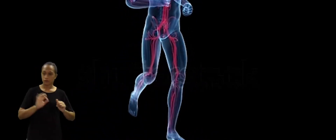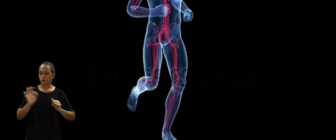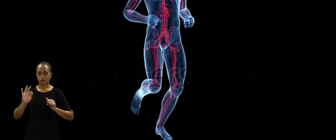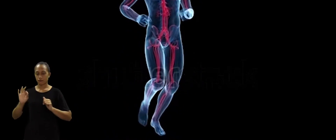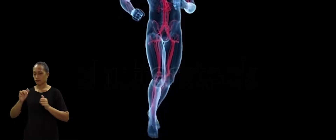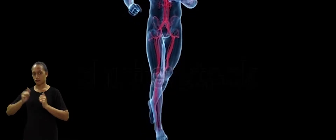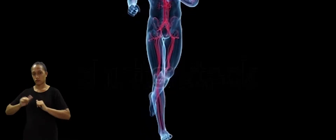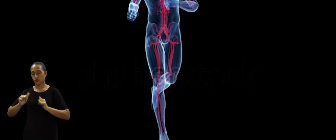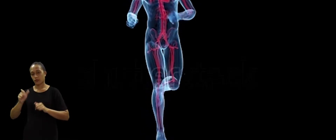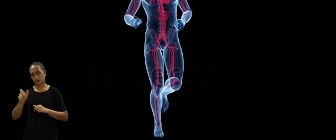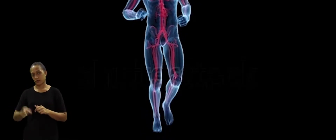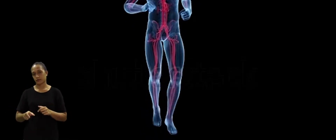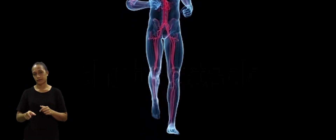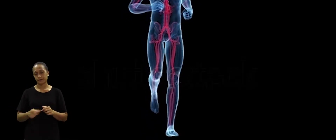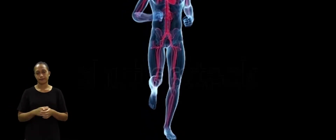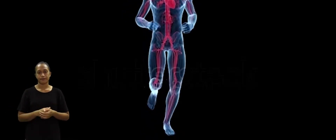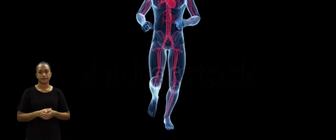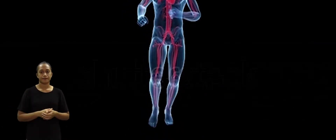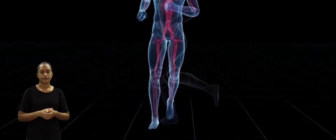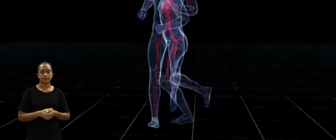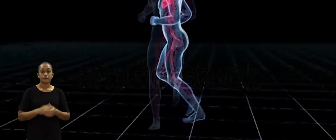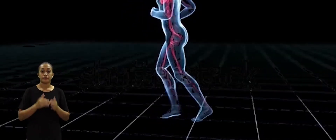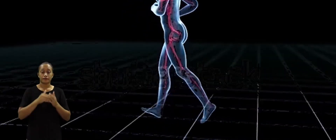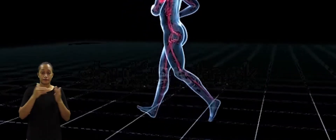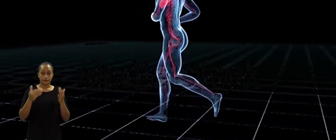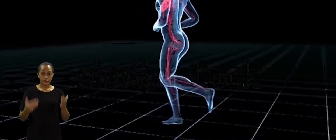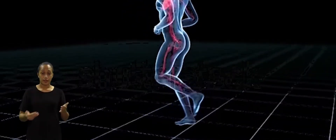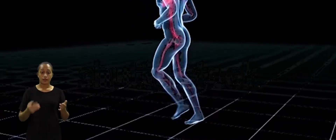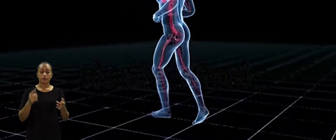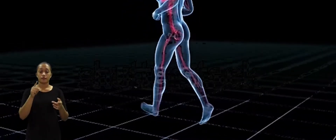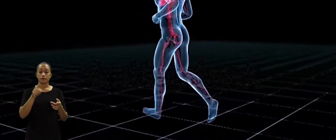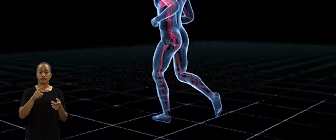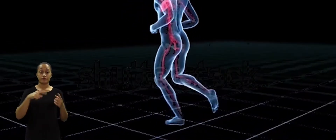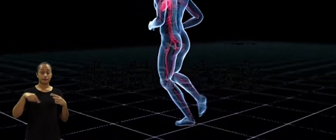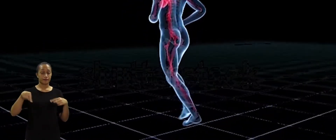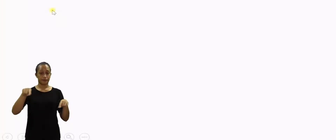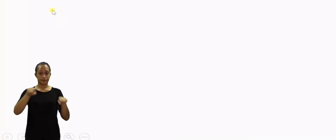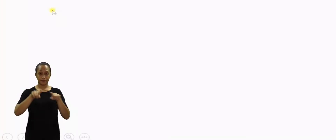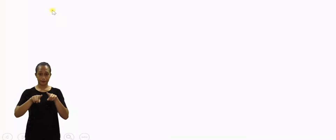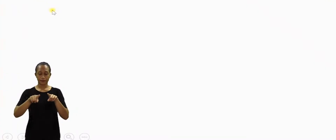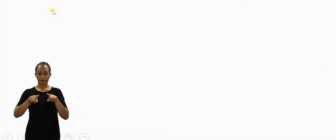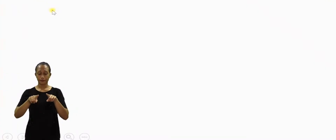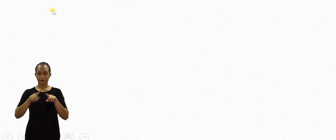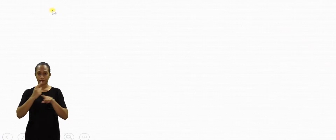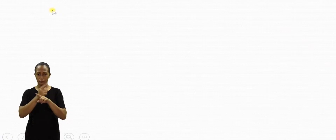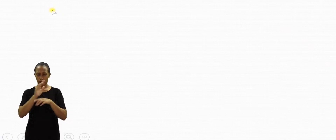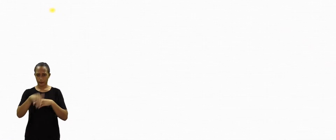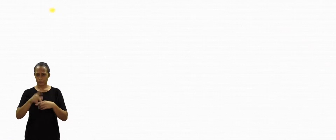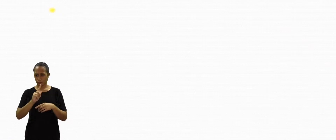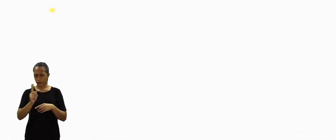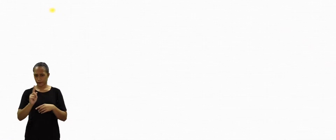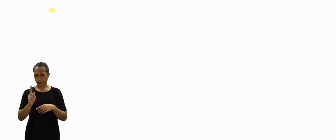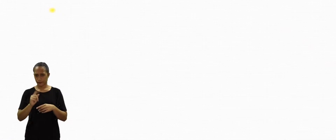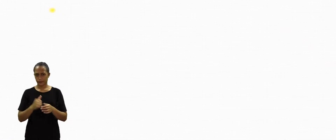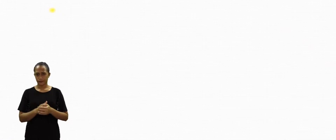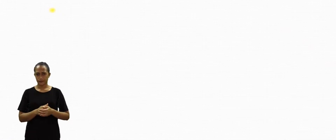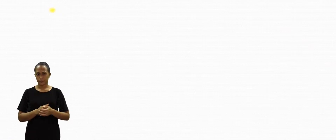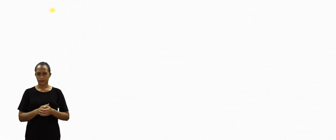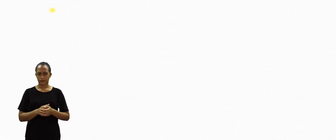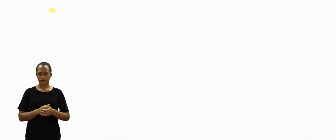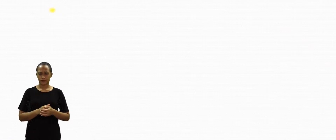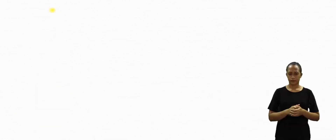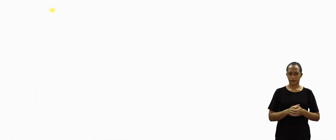person. And now, let's talk about the